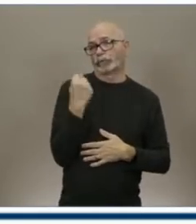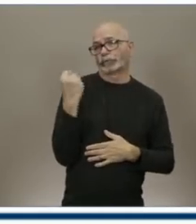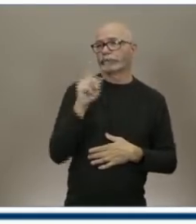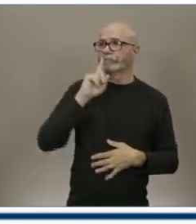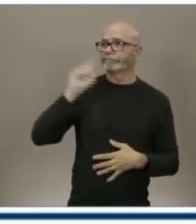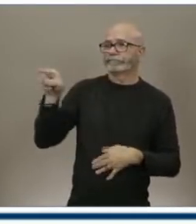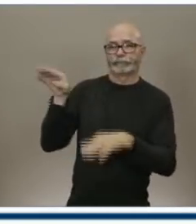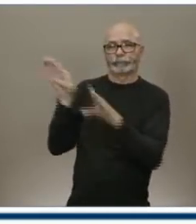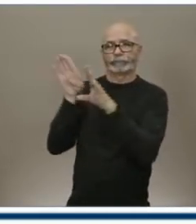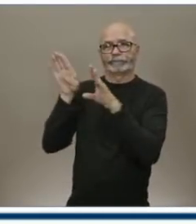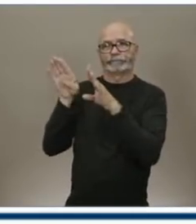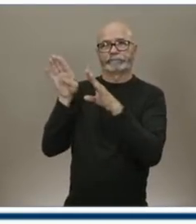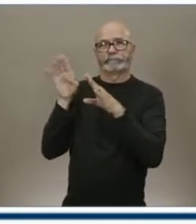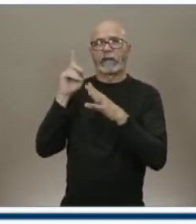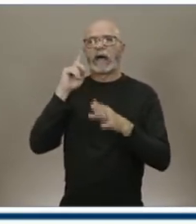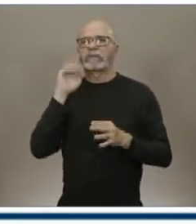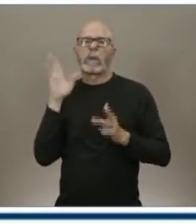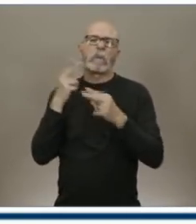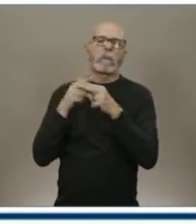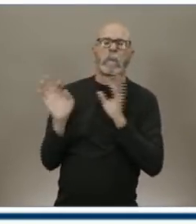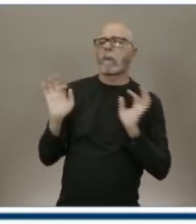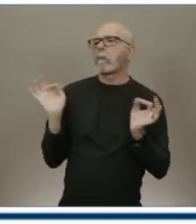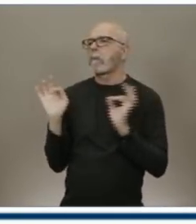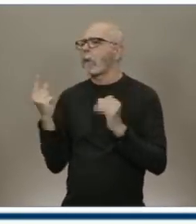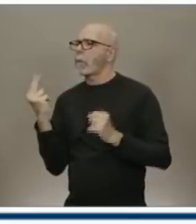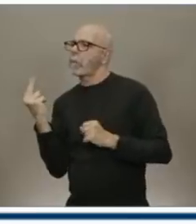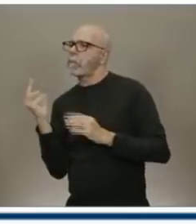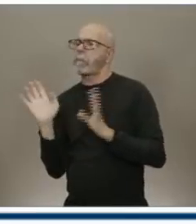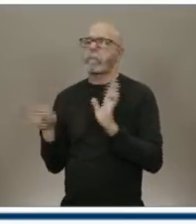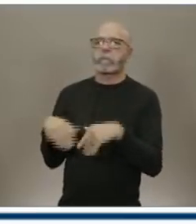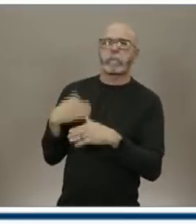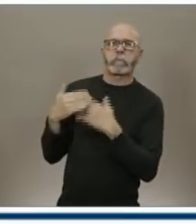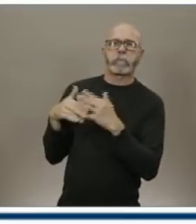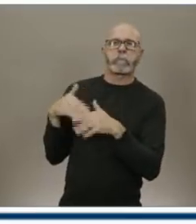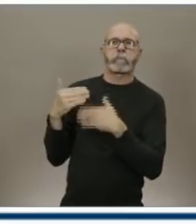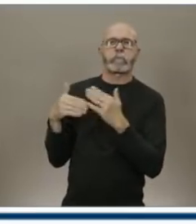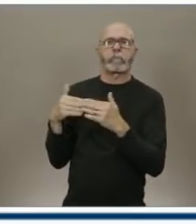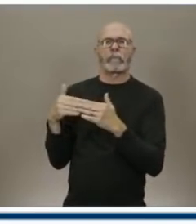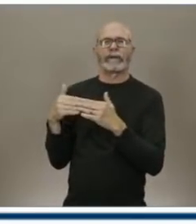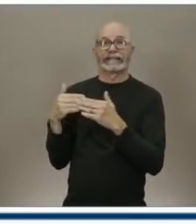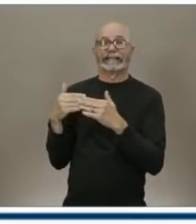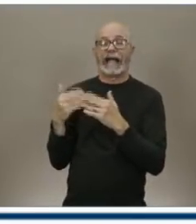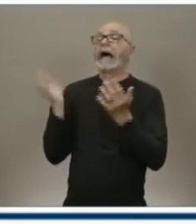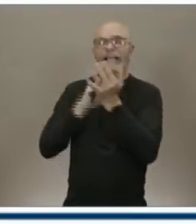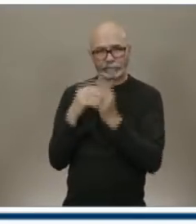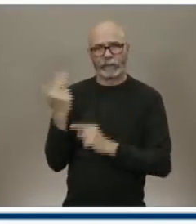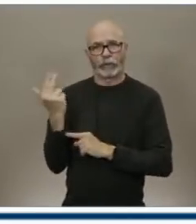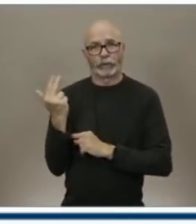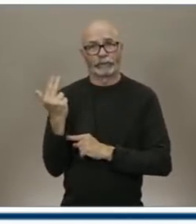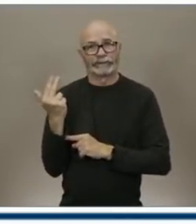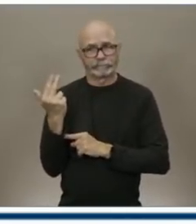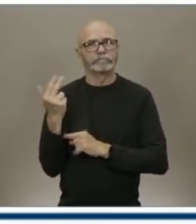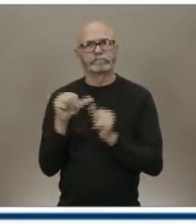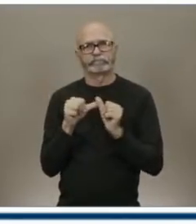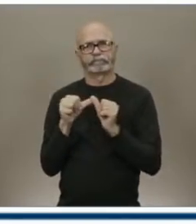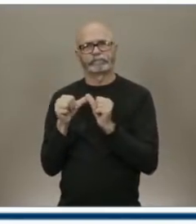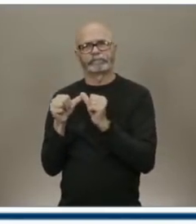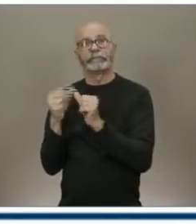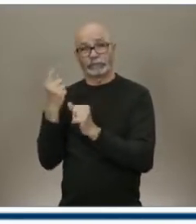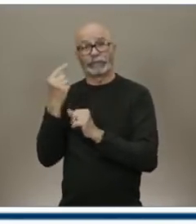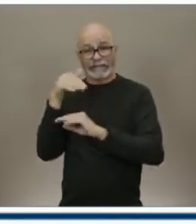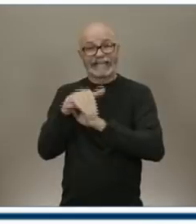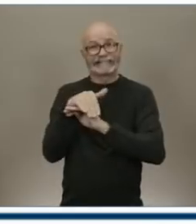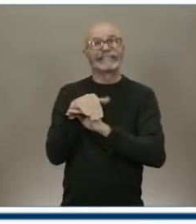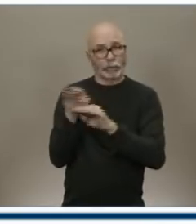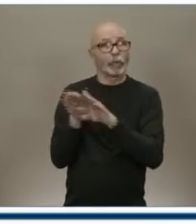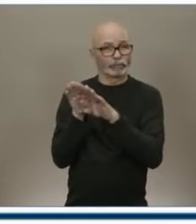would have to, close for a short period of time. The plant closed on Thursday. As we worked with them on Tuesday night, they clearly indicated, and